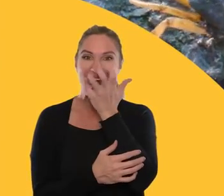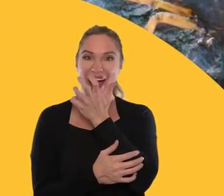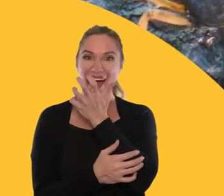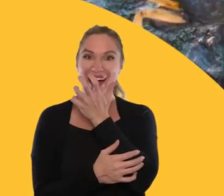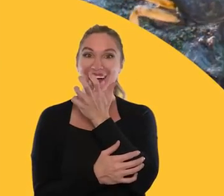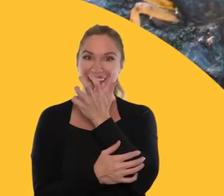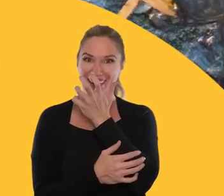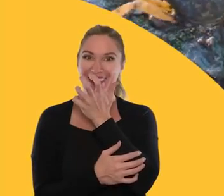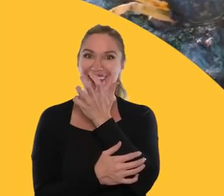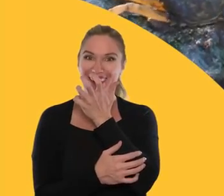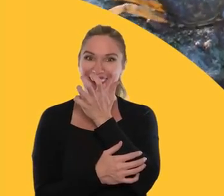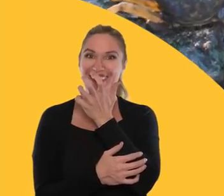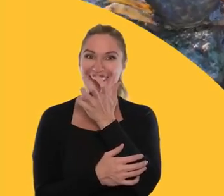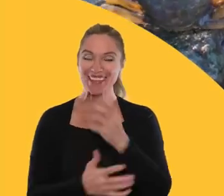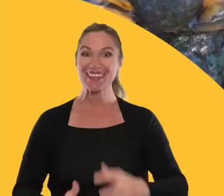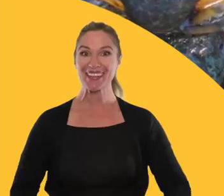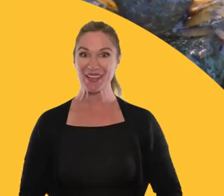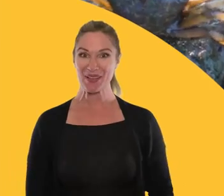is